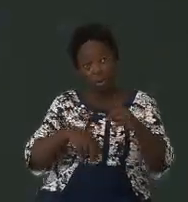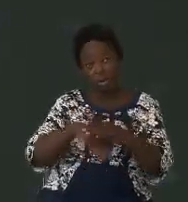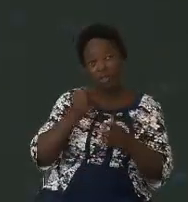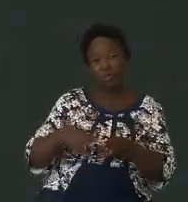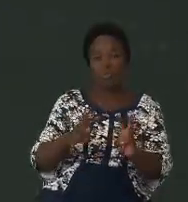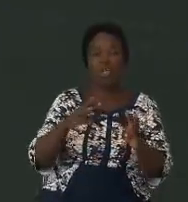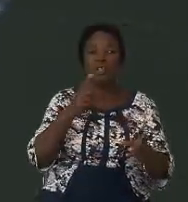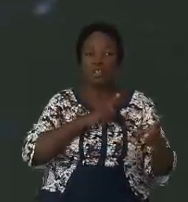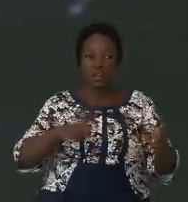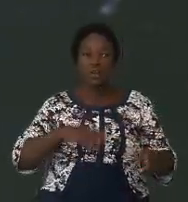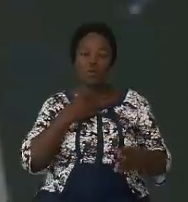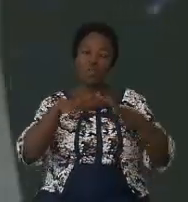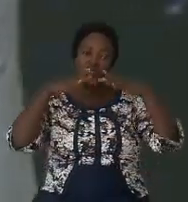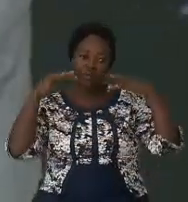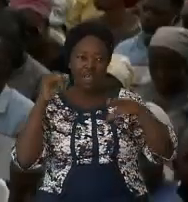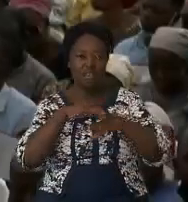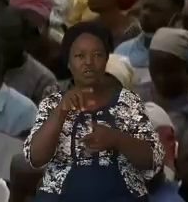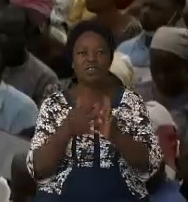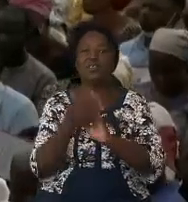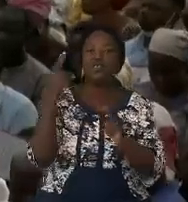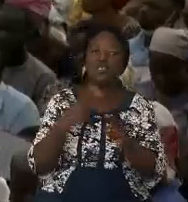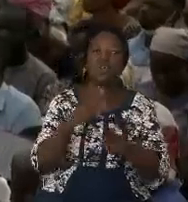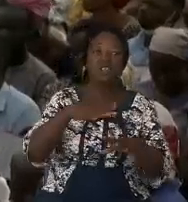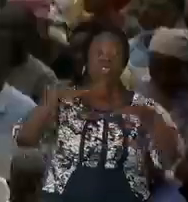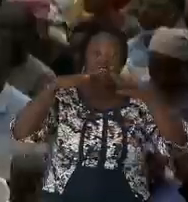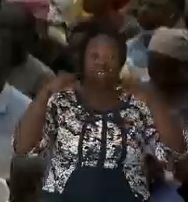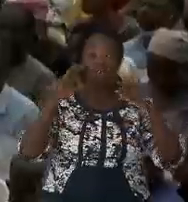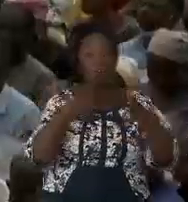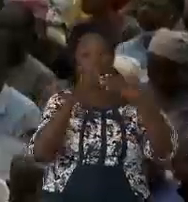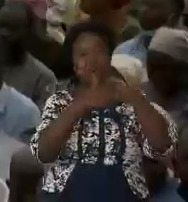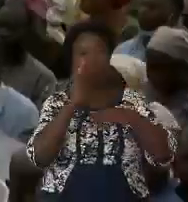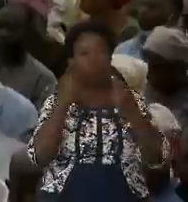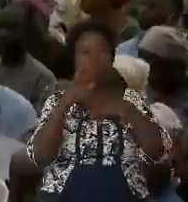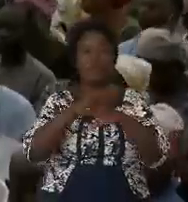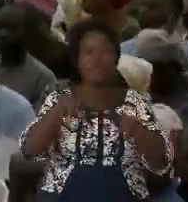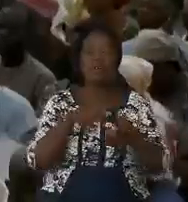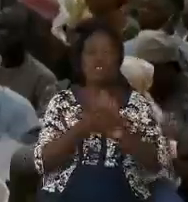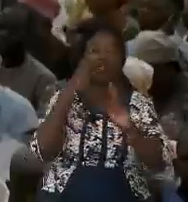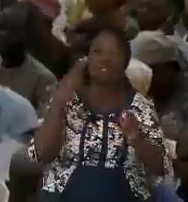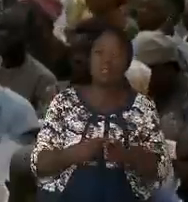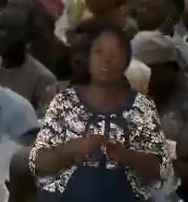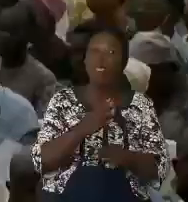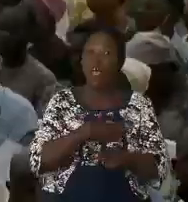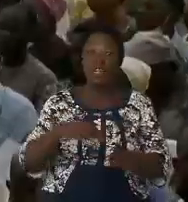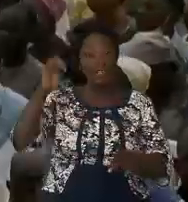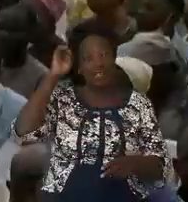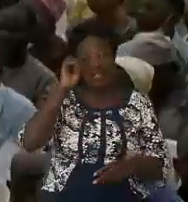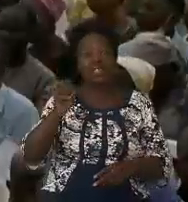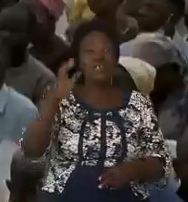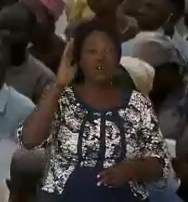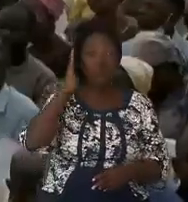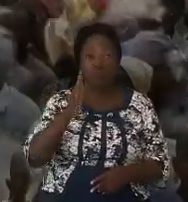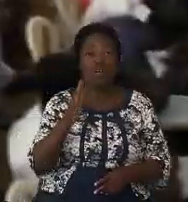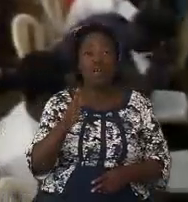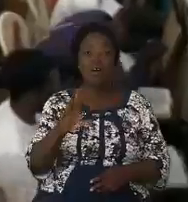that? I come out of the way. The Lord will smile at you. The laughter of heaven will